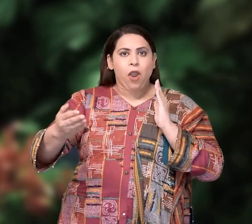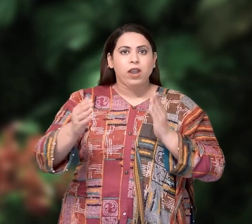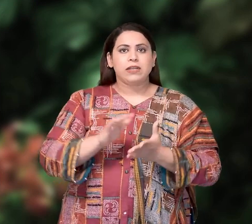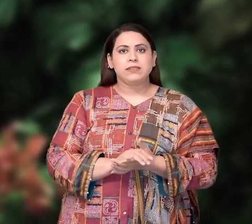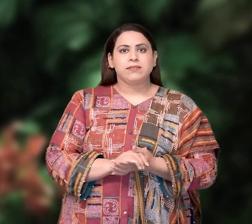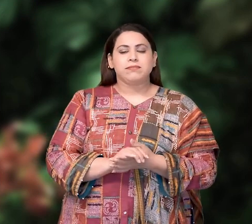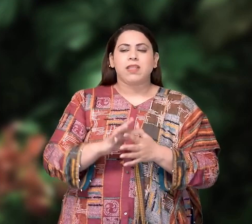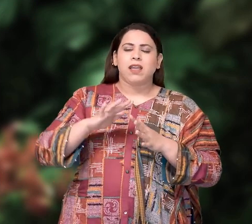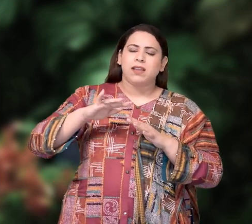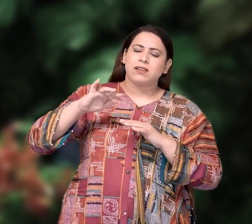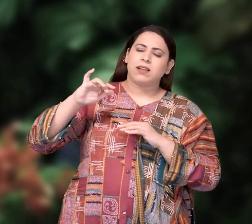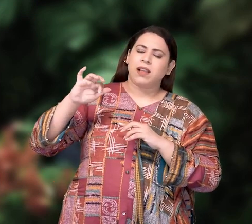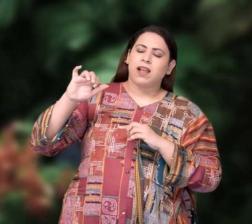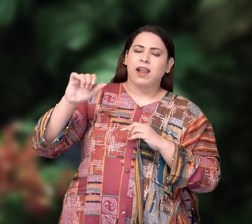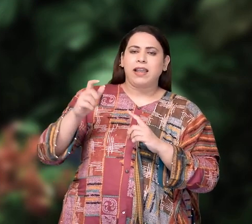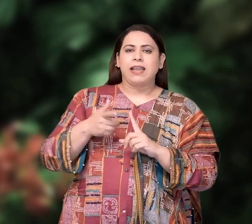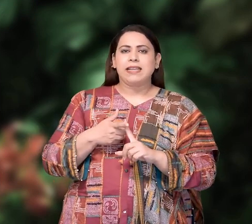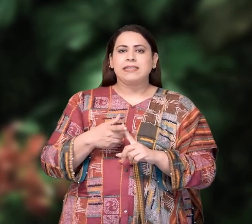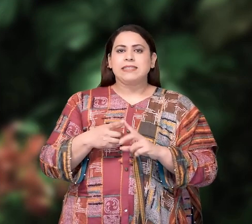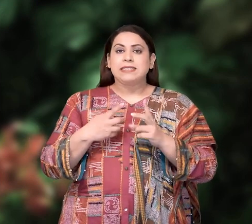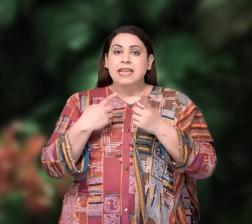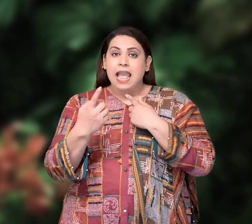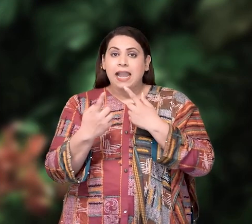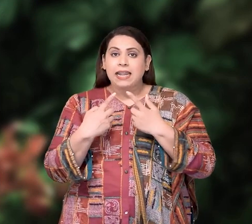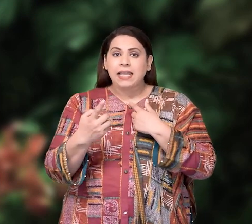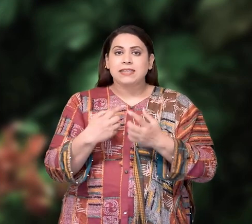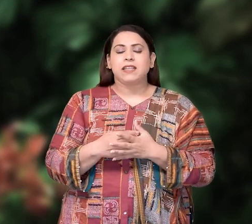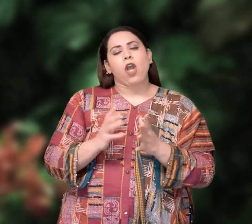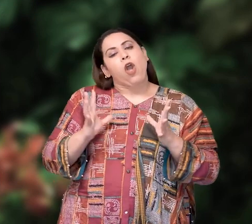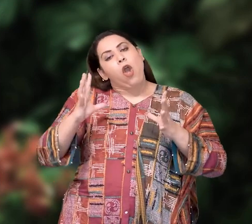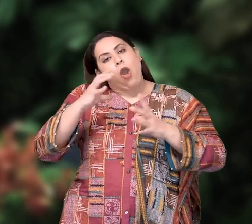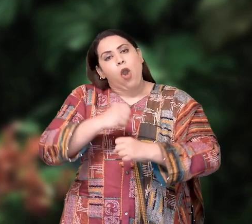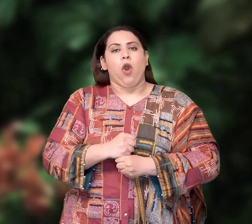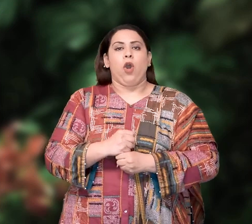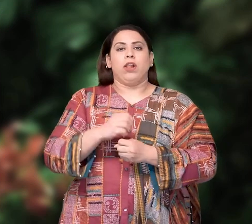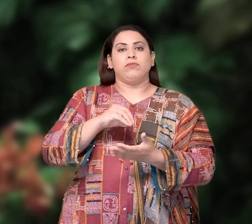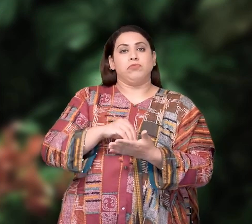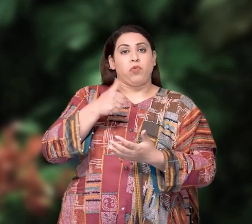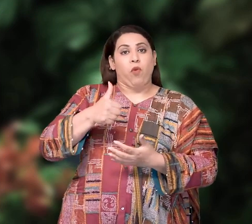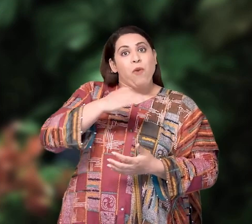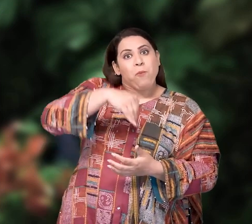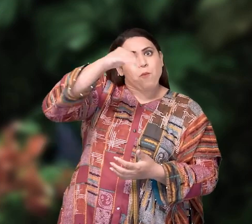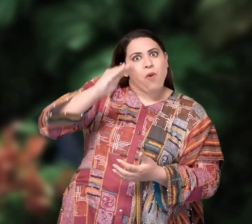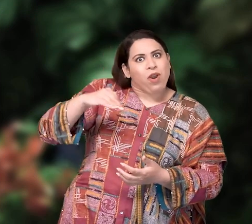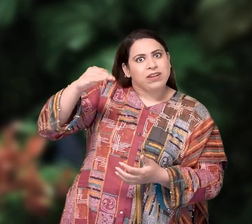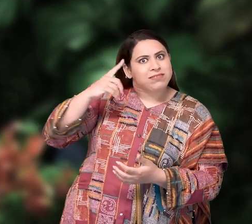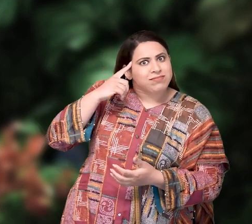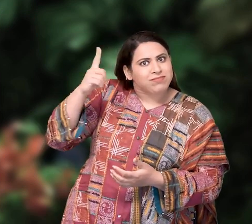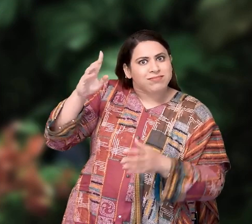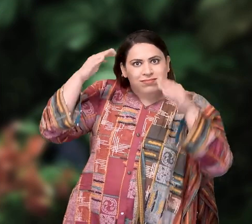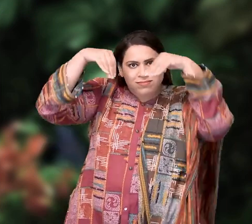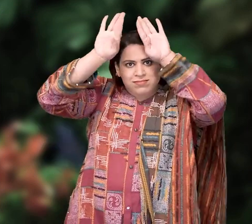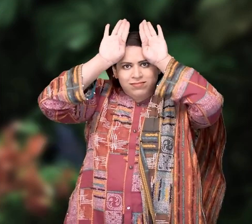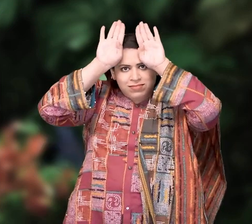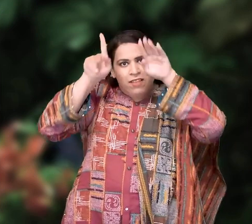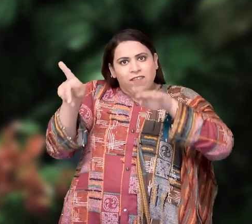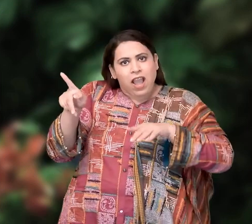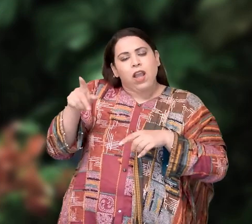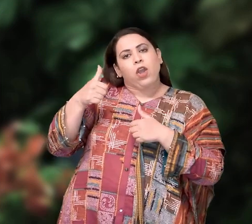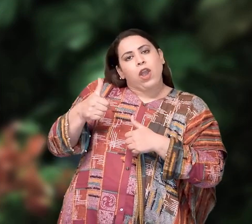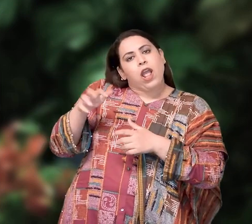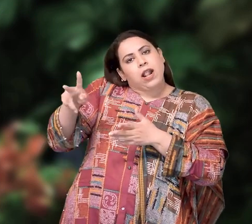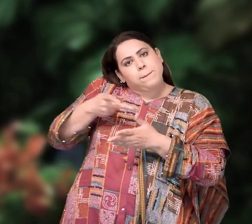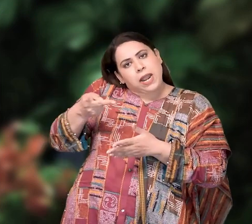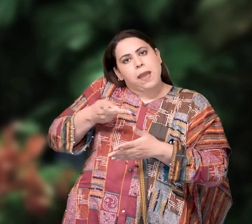the rhythms and the dialects all vary because it is a mountainous region, and you do not